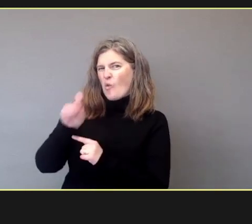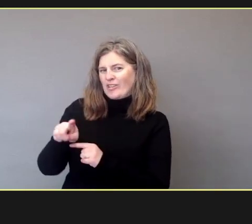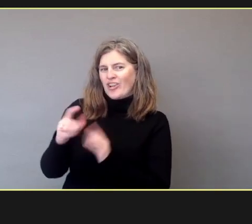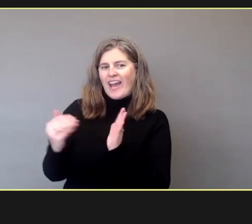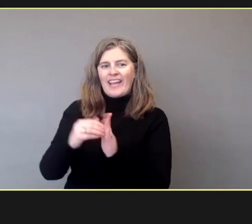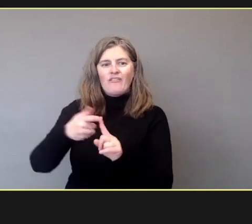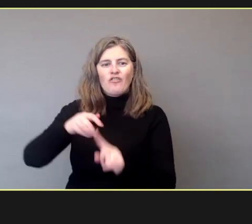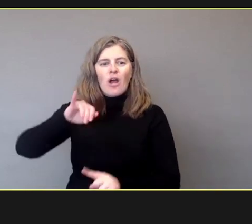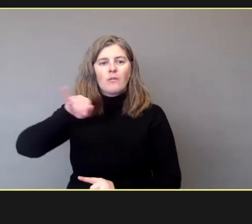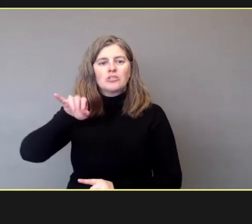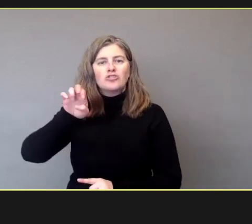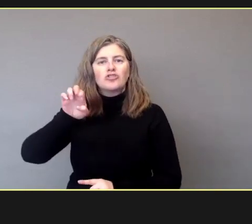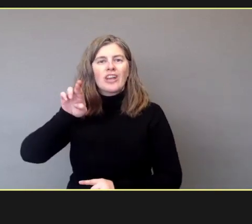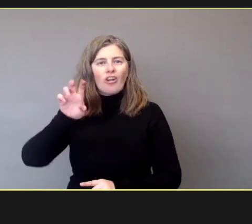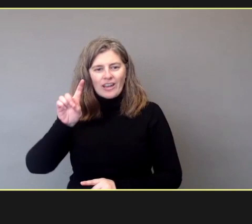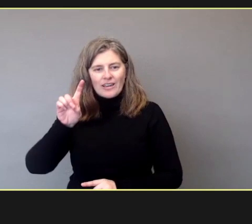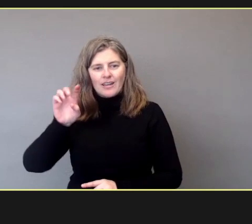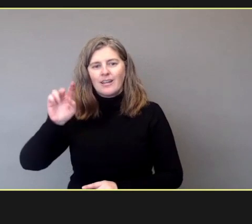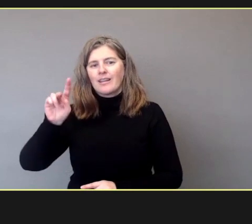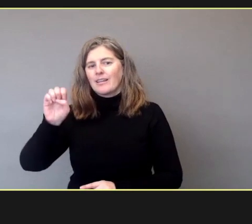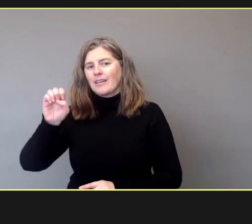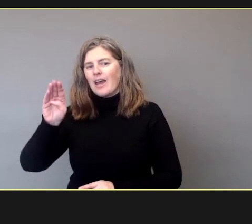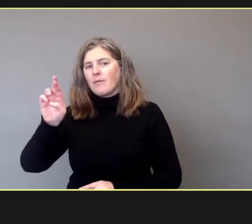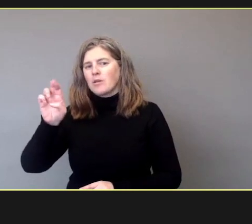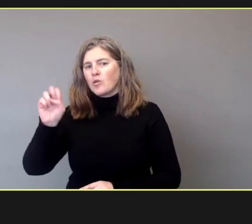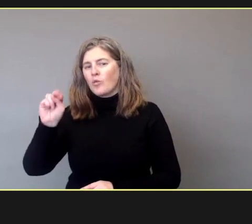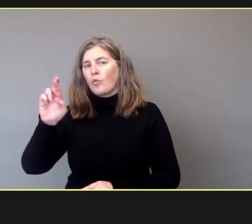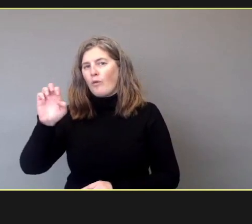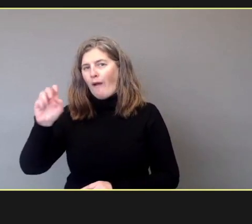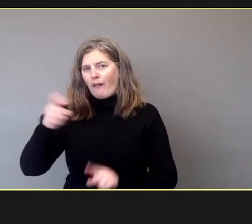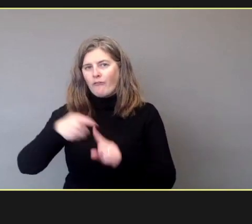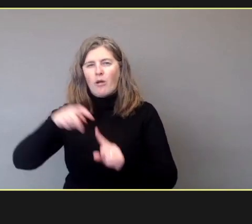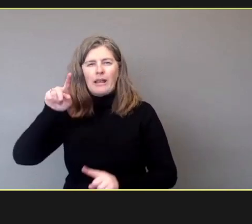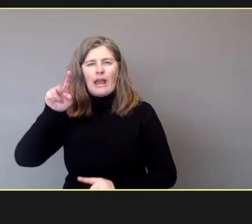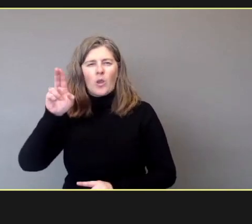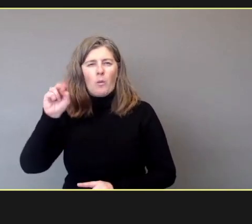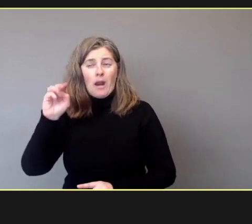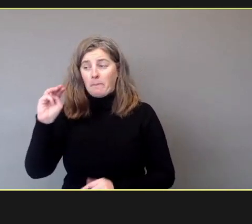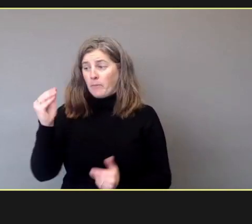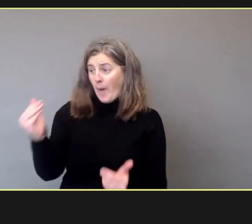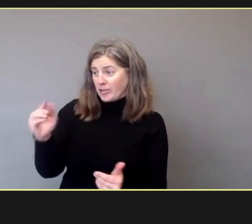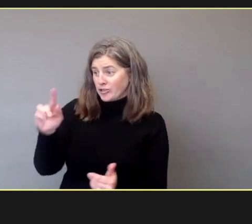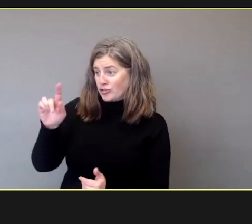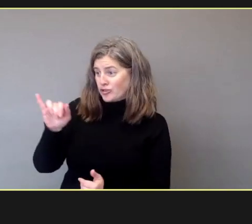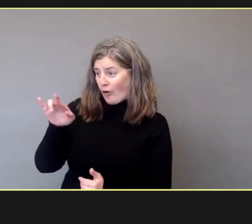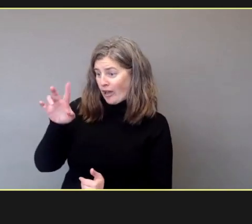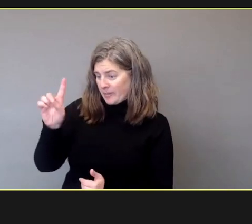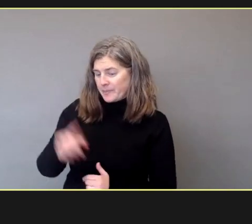from Jared from KUNM. And so Jared, go ahead, please.